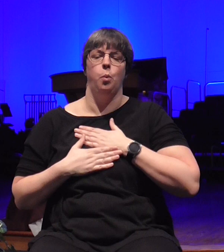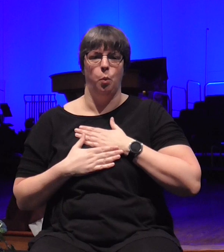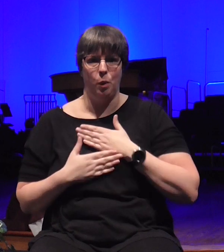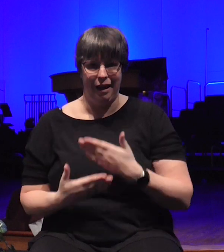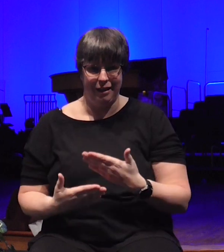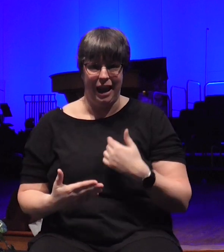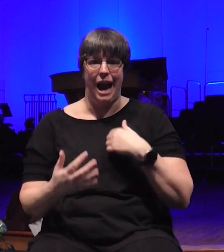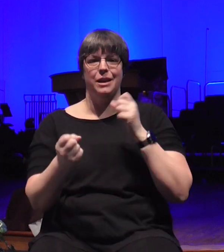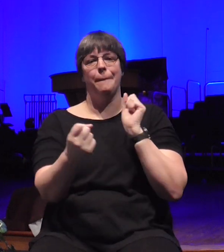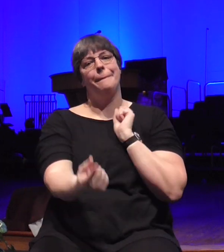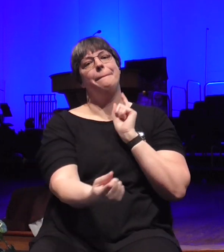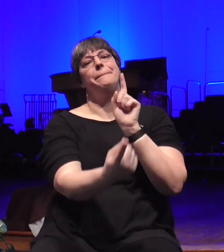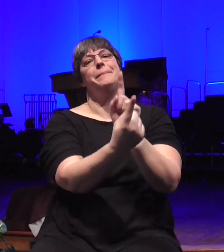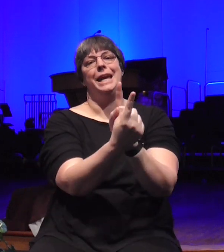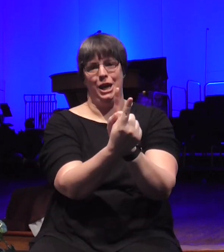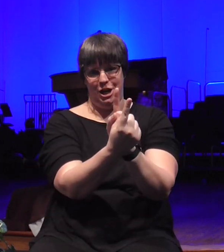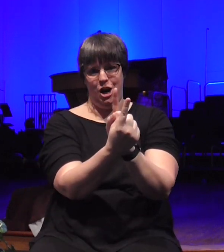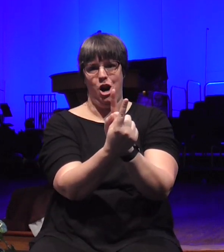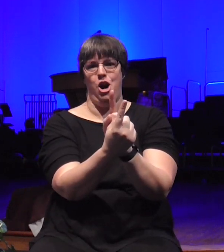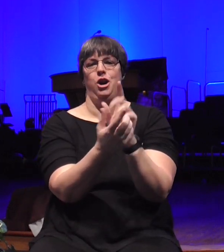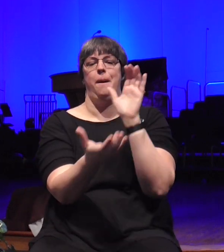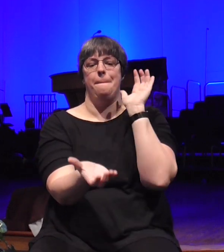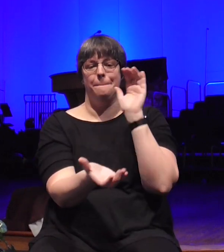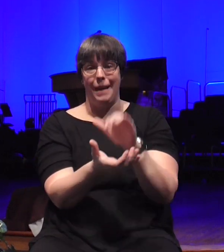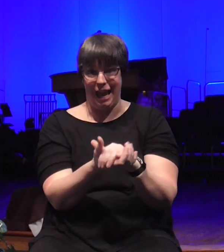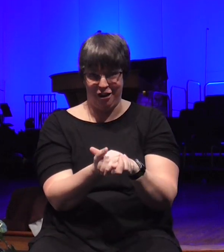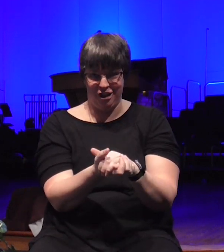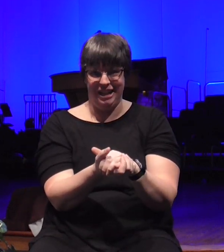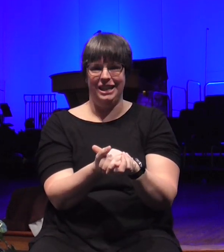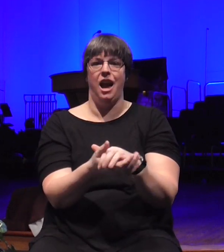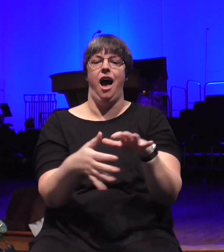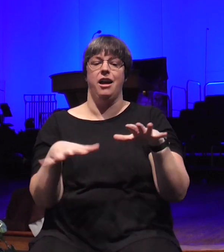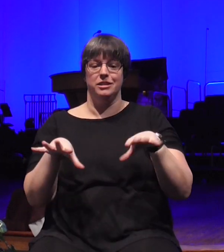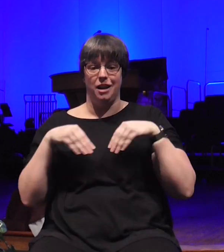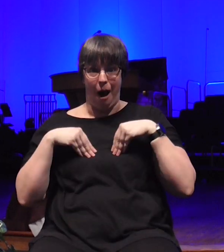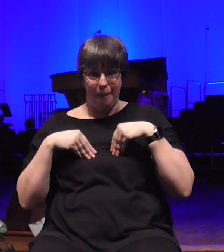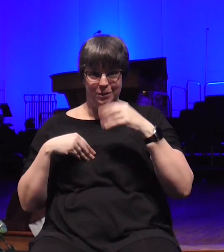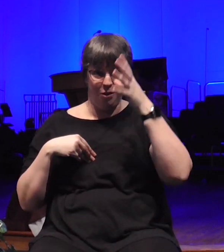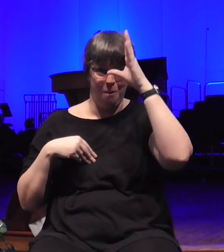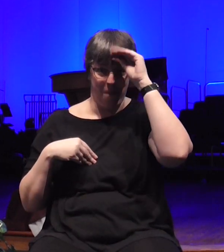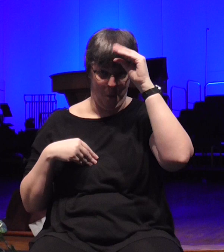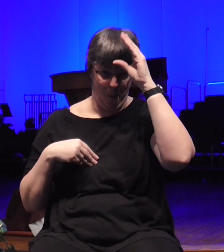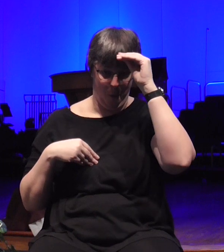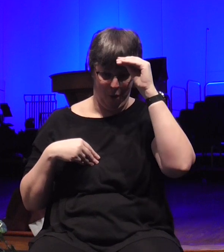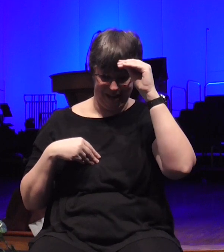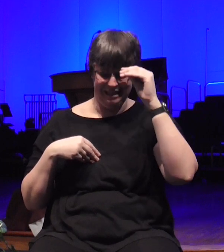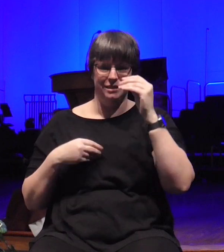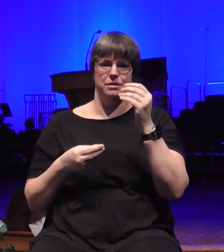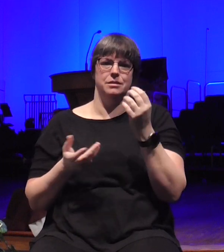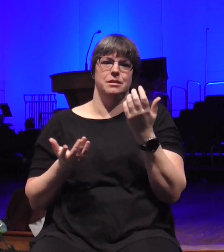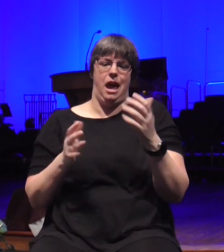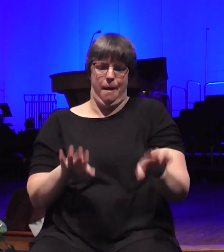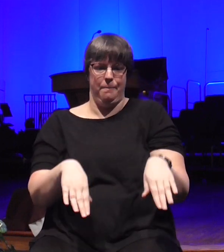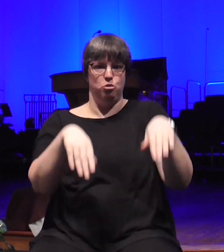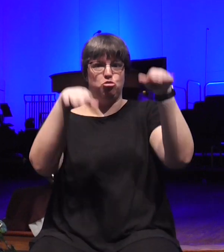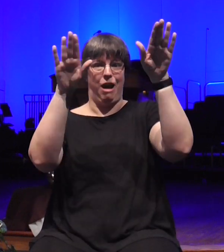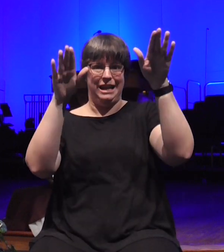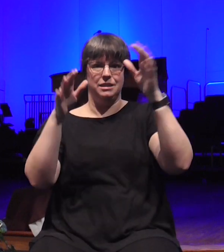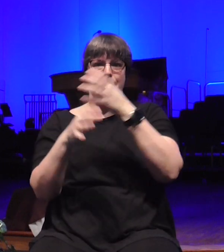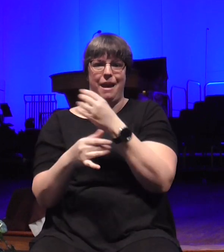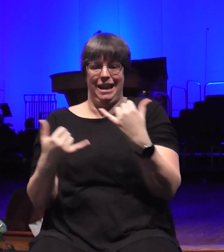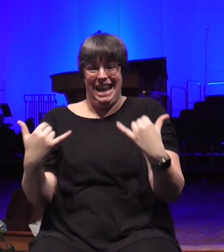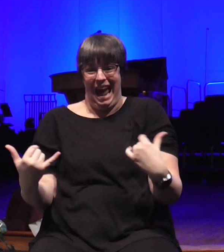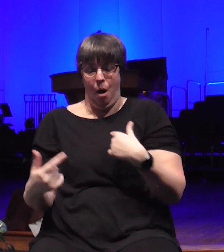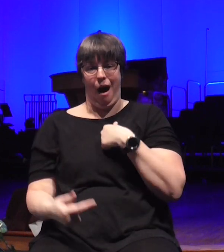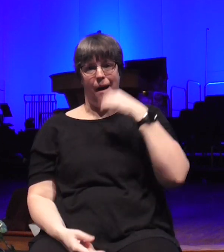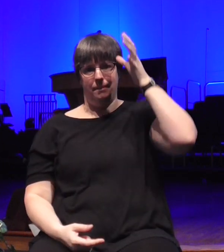her, marry her, adopt the boys, help raise them, and now be a grandparent. And